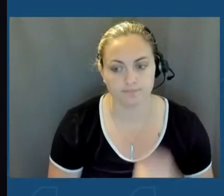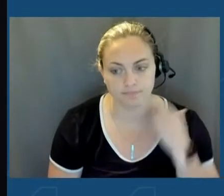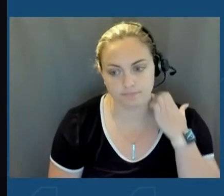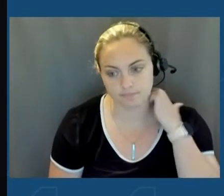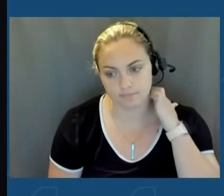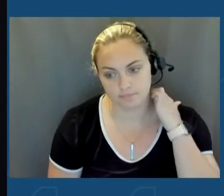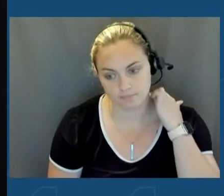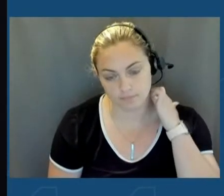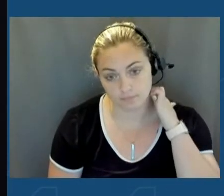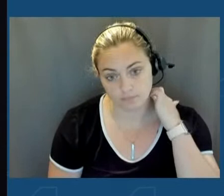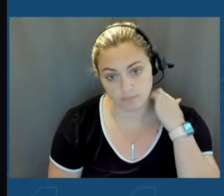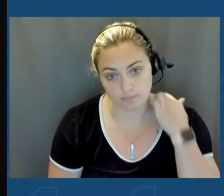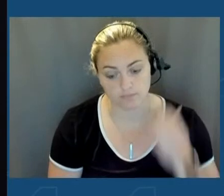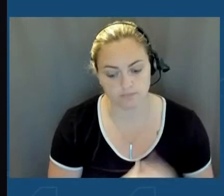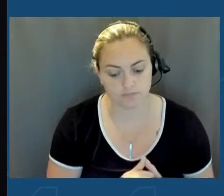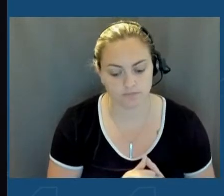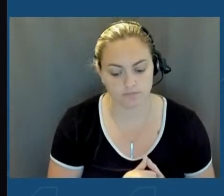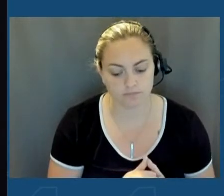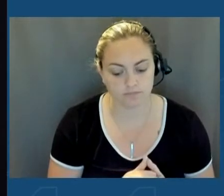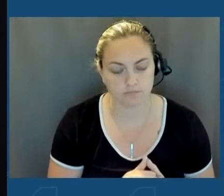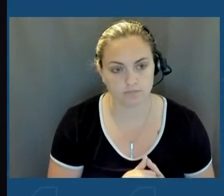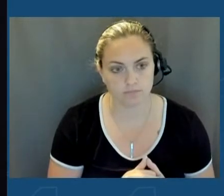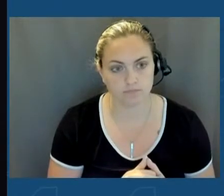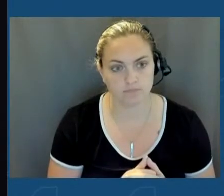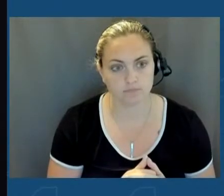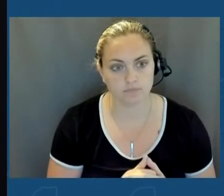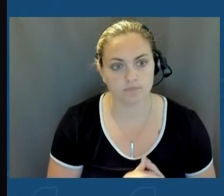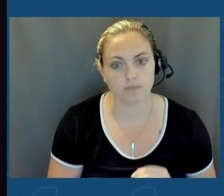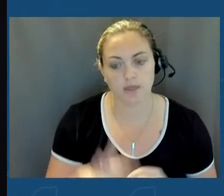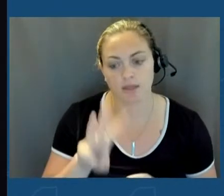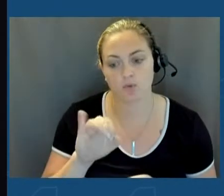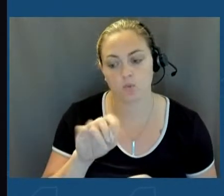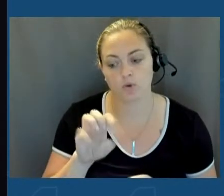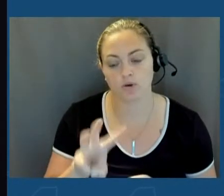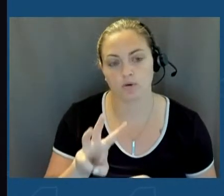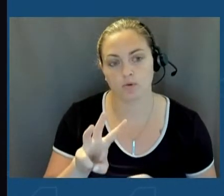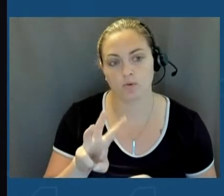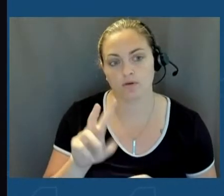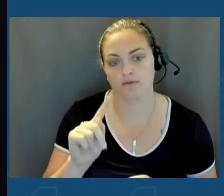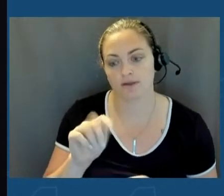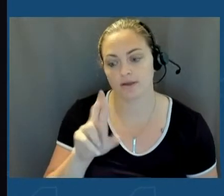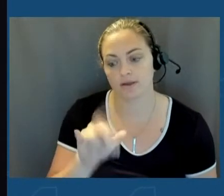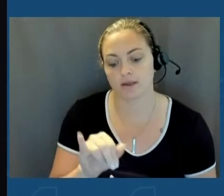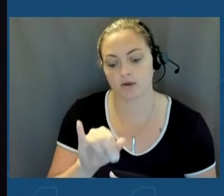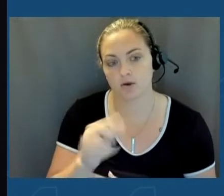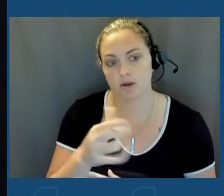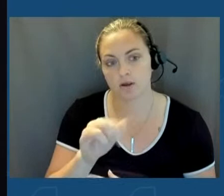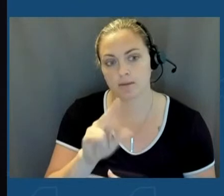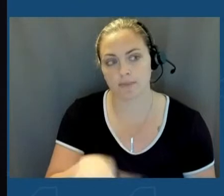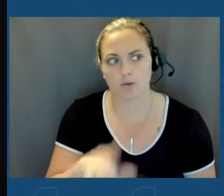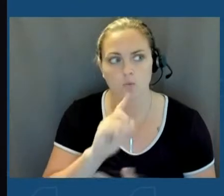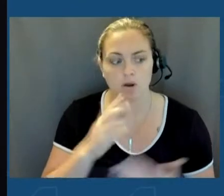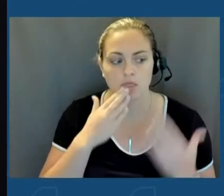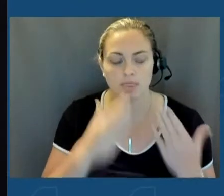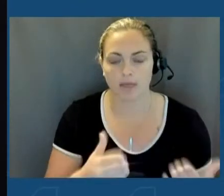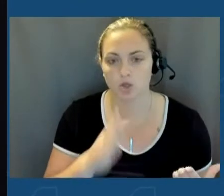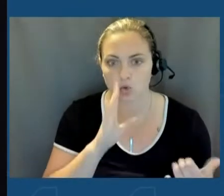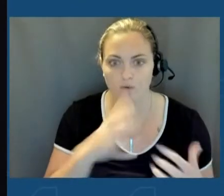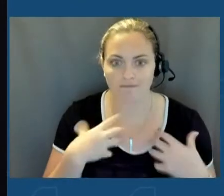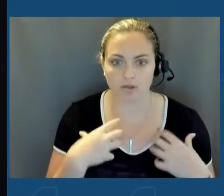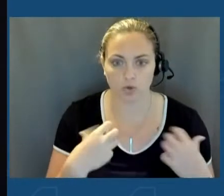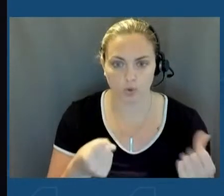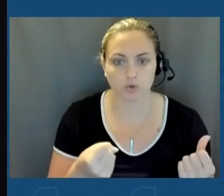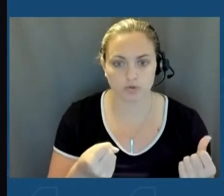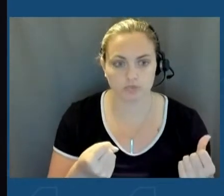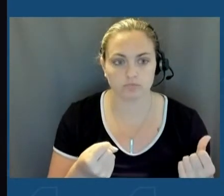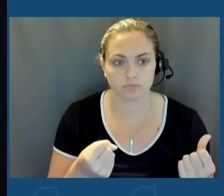And Trinell Gabay, the widow of Carrie Gabay, I want to thank her for having the courage